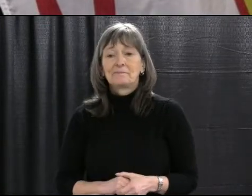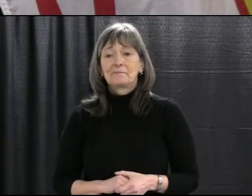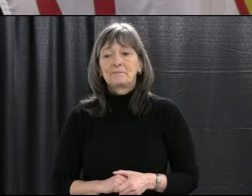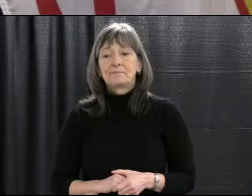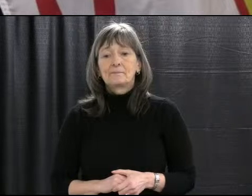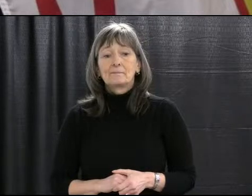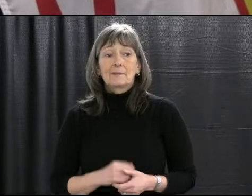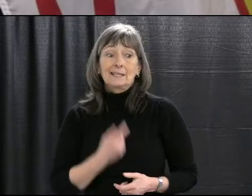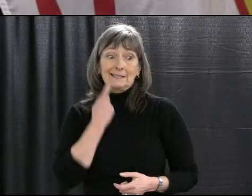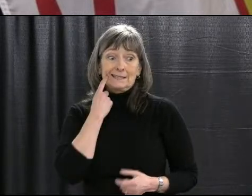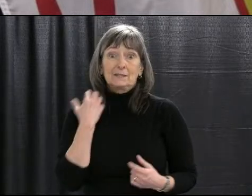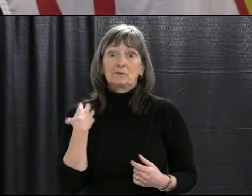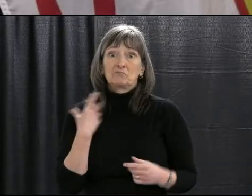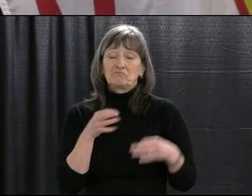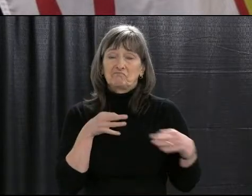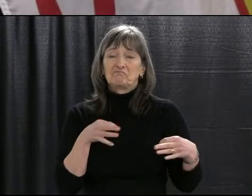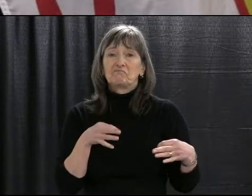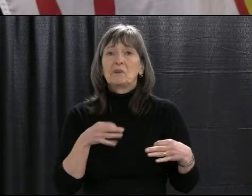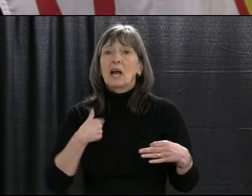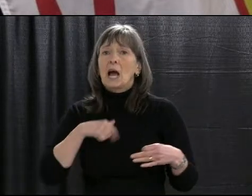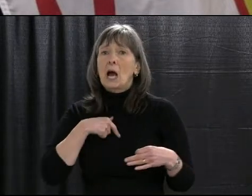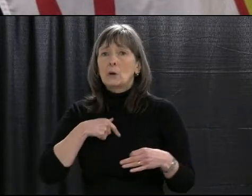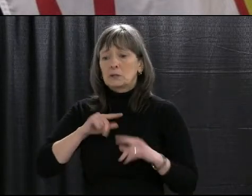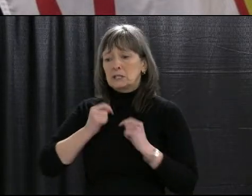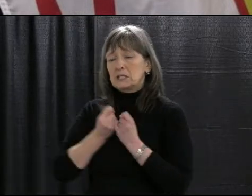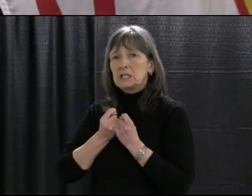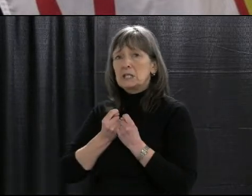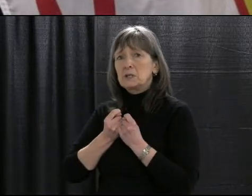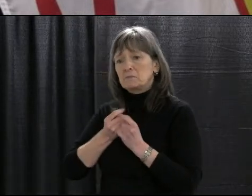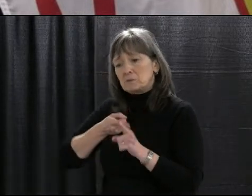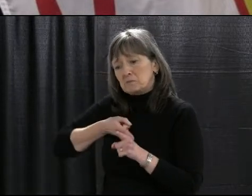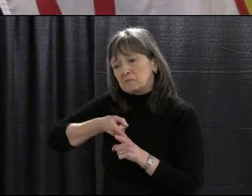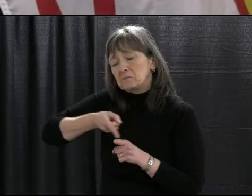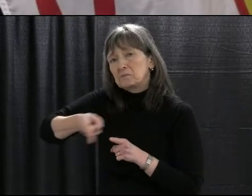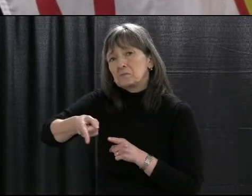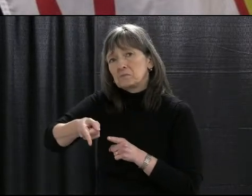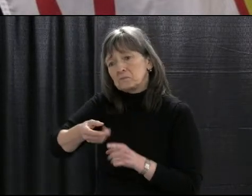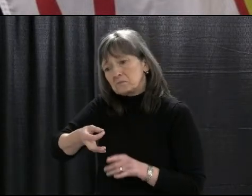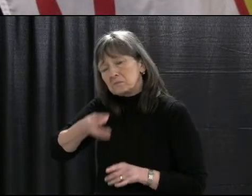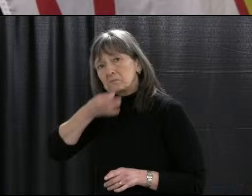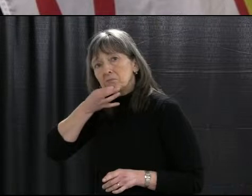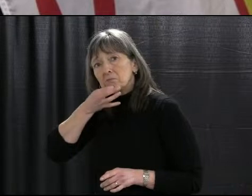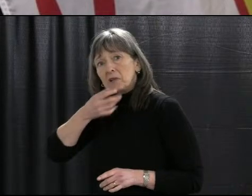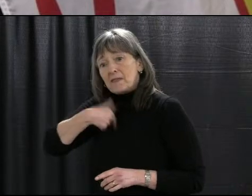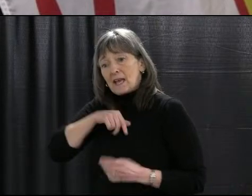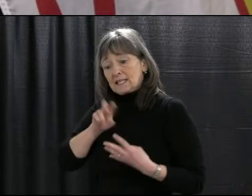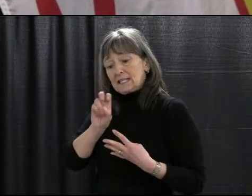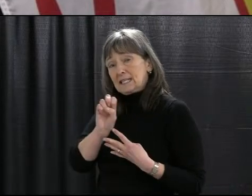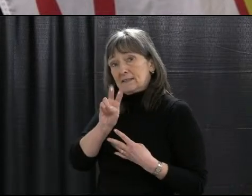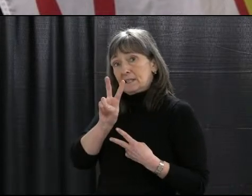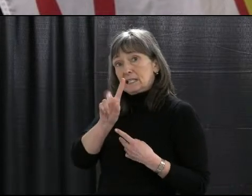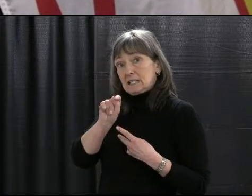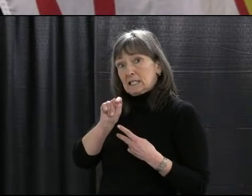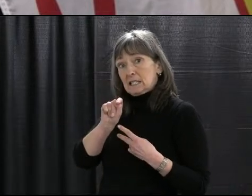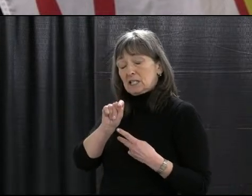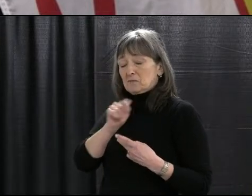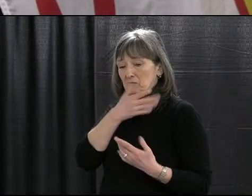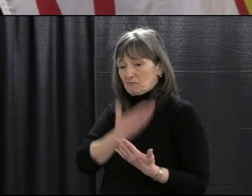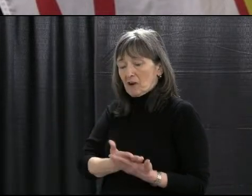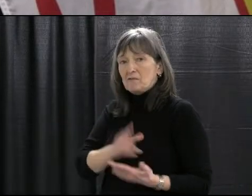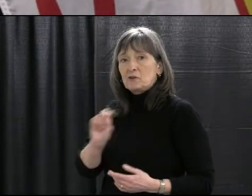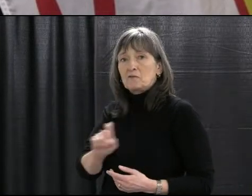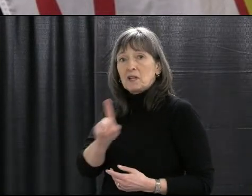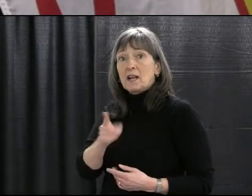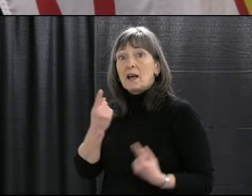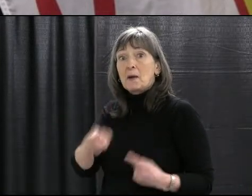just described, our highly specialized surgical teams have brought endovascular thrombectomy, or EVT, to Newfoundland and Labrador, and that